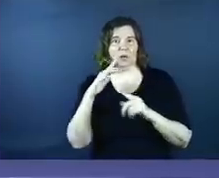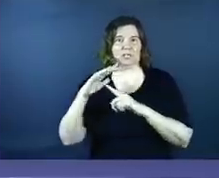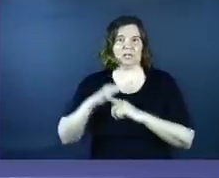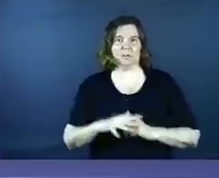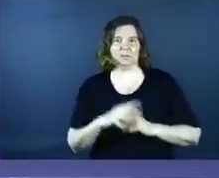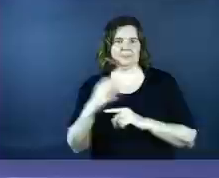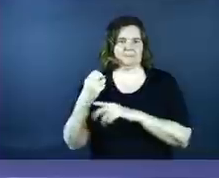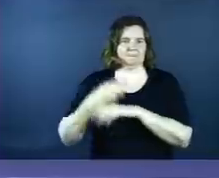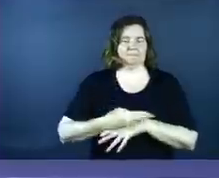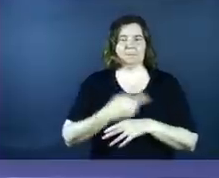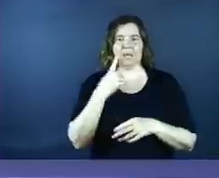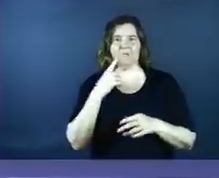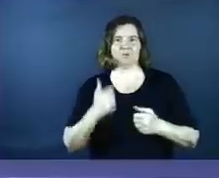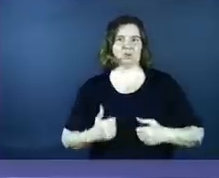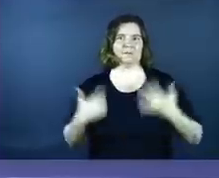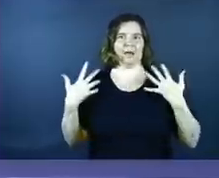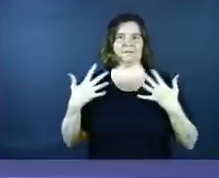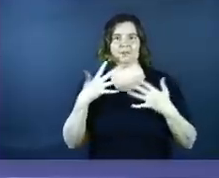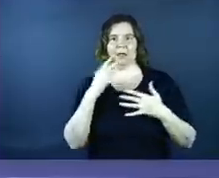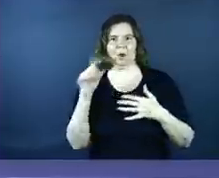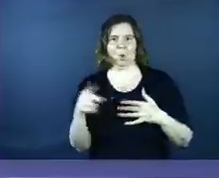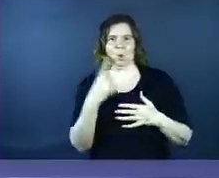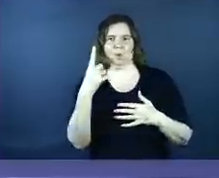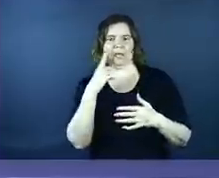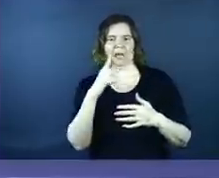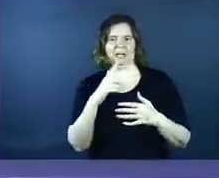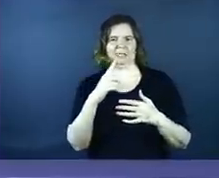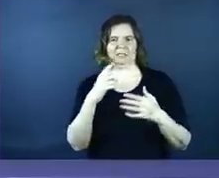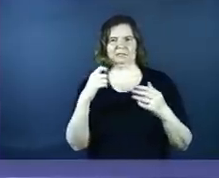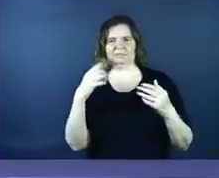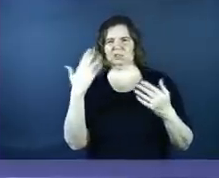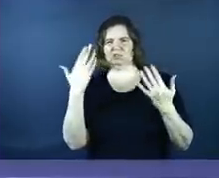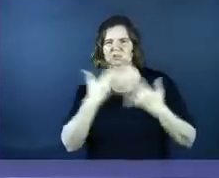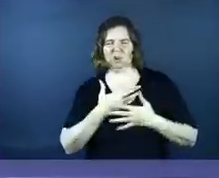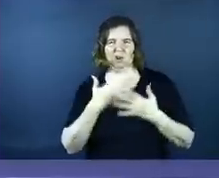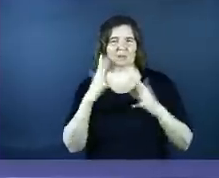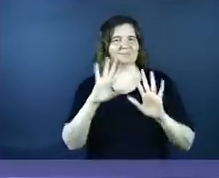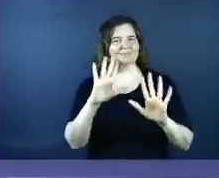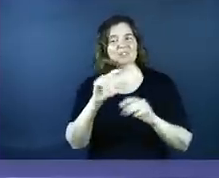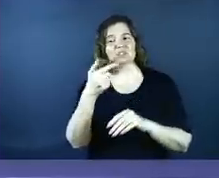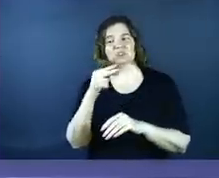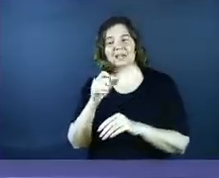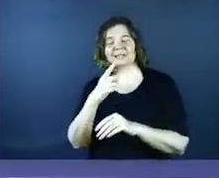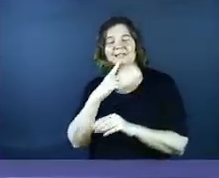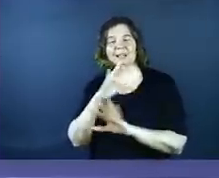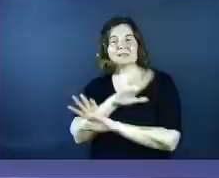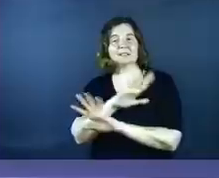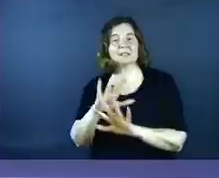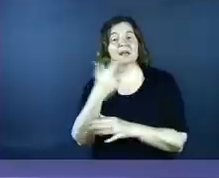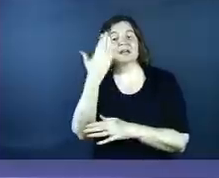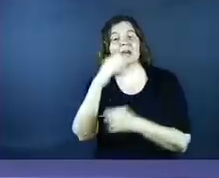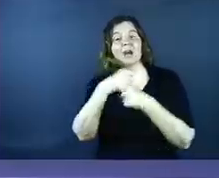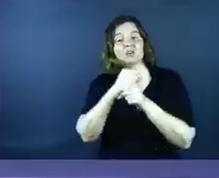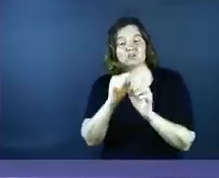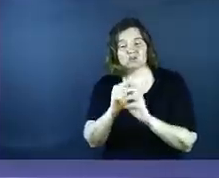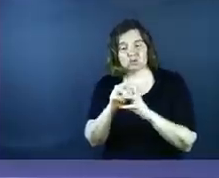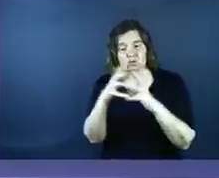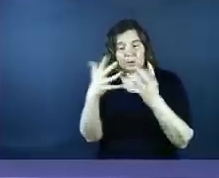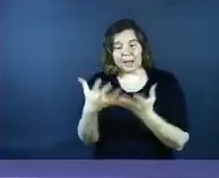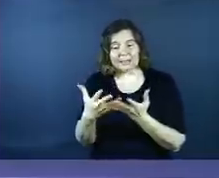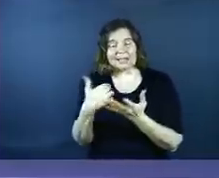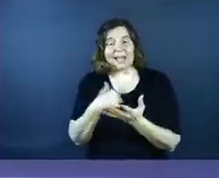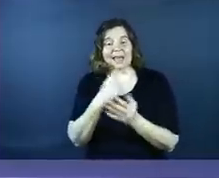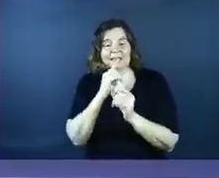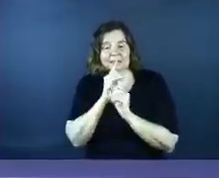dominance and for the sake of survival, and it's a bleak picture instead. No, Genesis comes along and says God creates these things, and